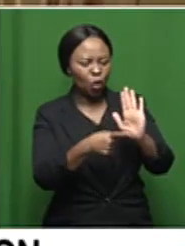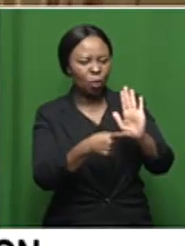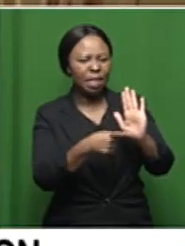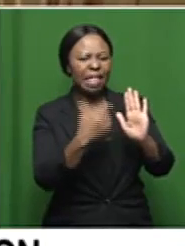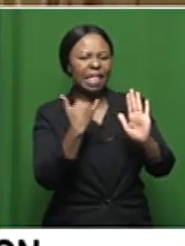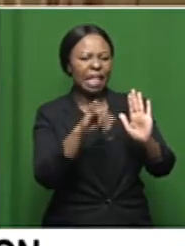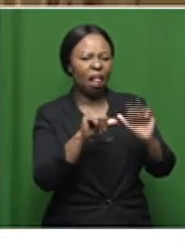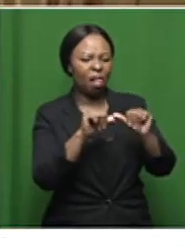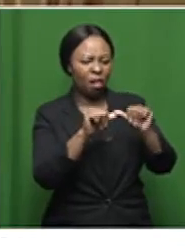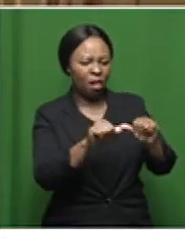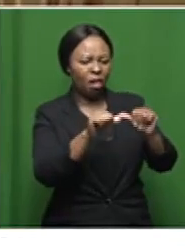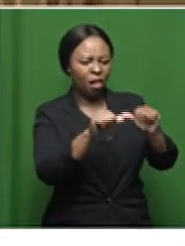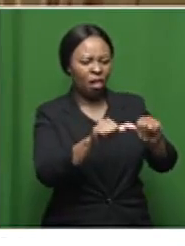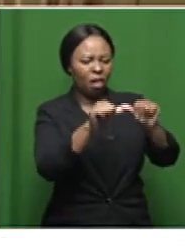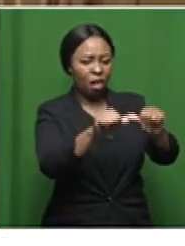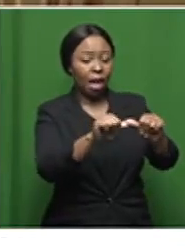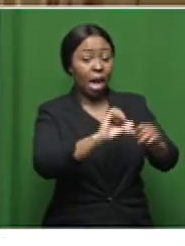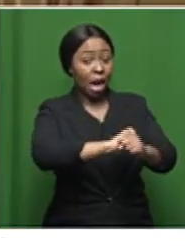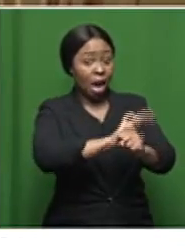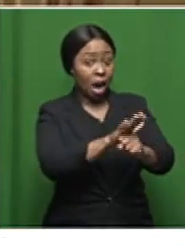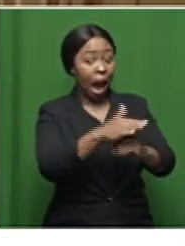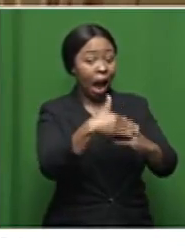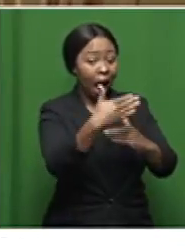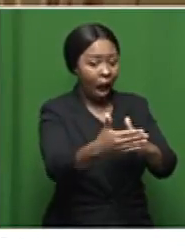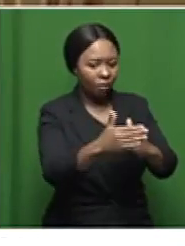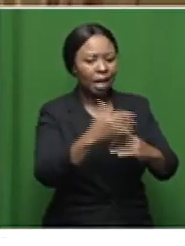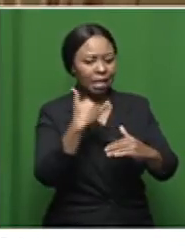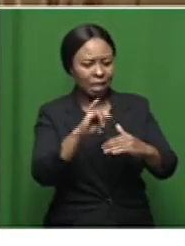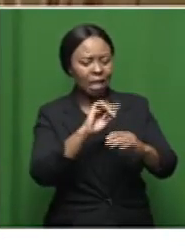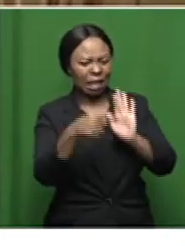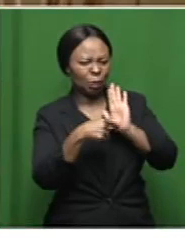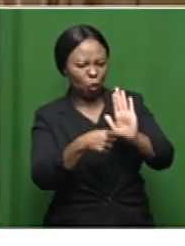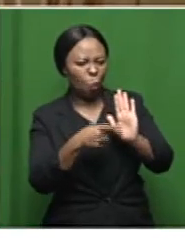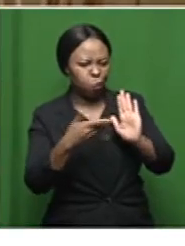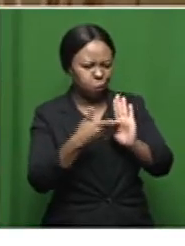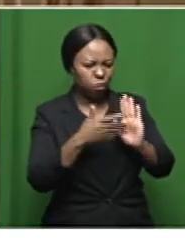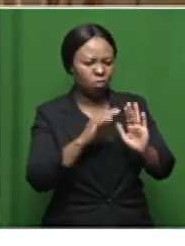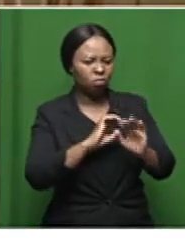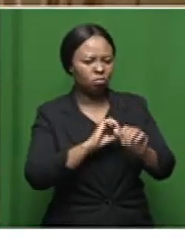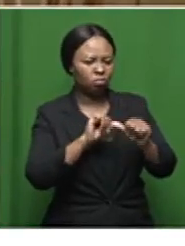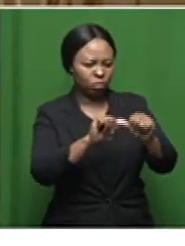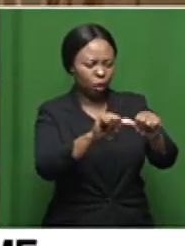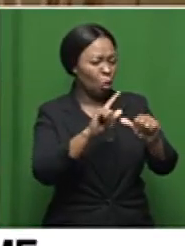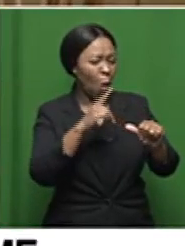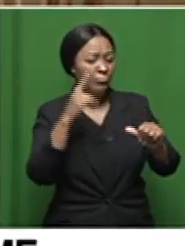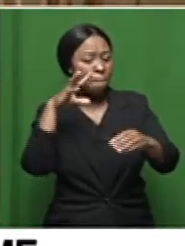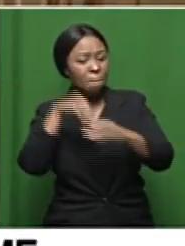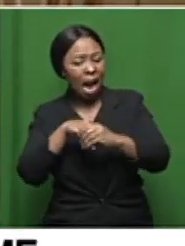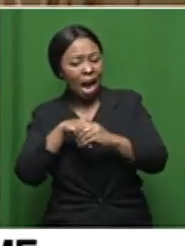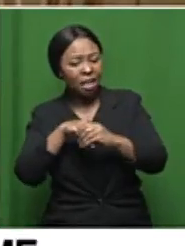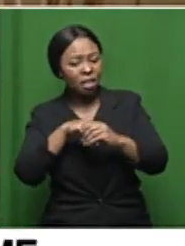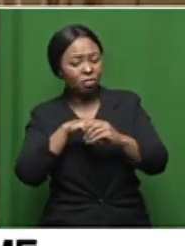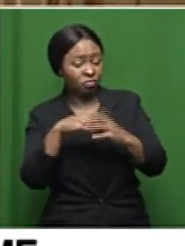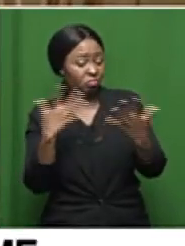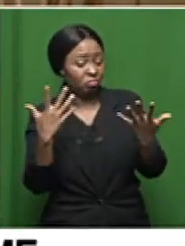persist after you've had COVID. We don't know, is it part of COVID? Is it a new syndrome